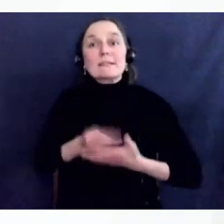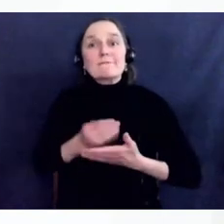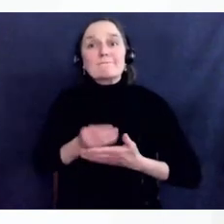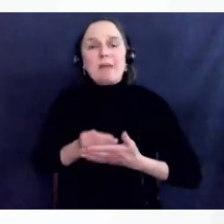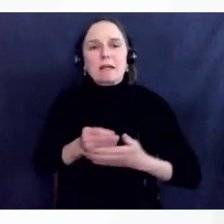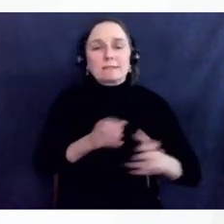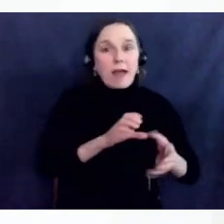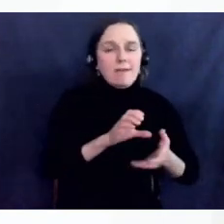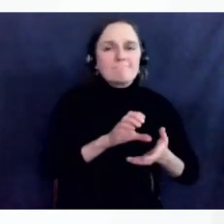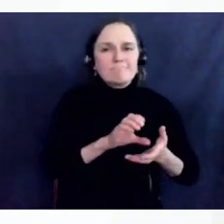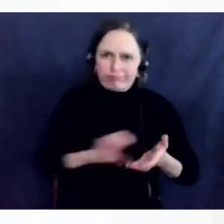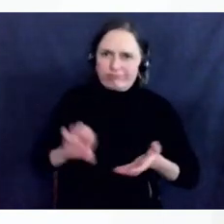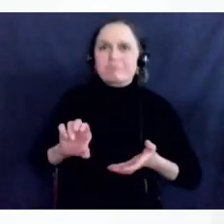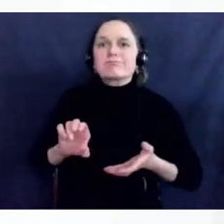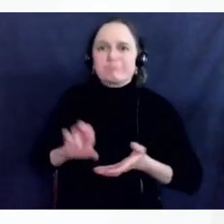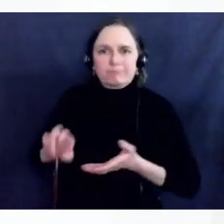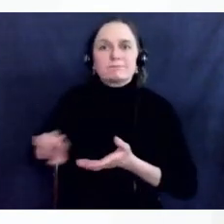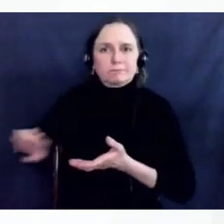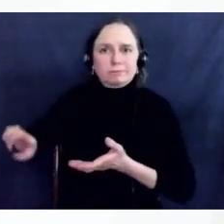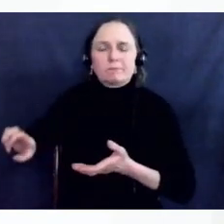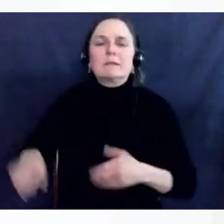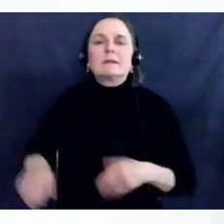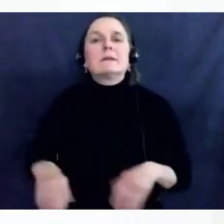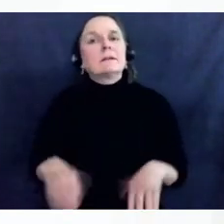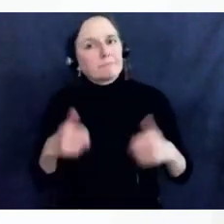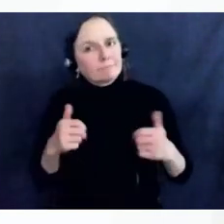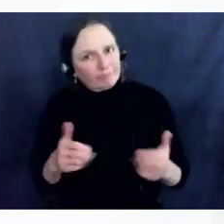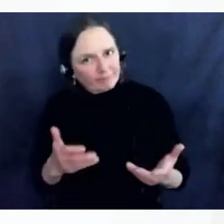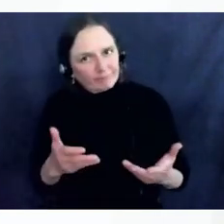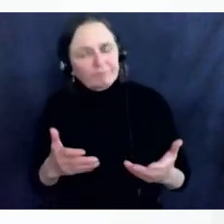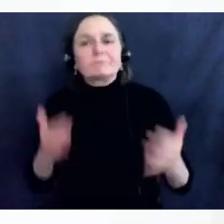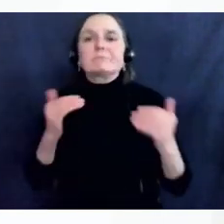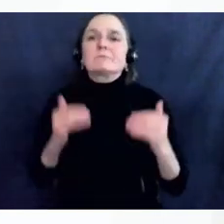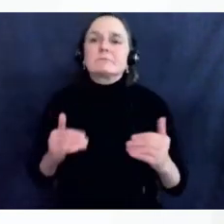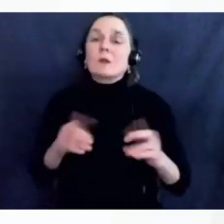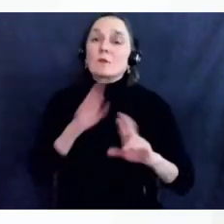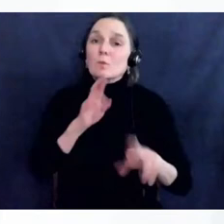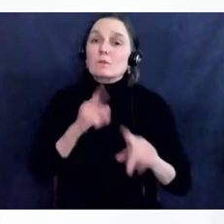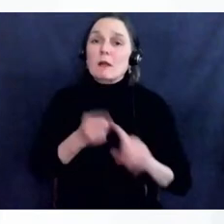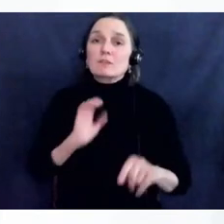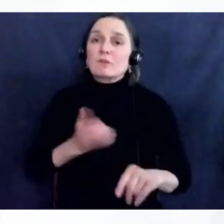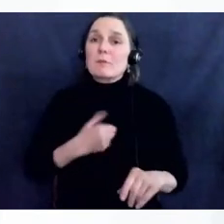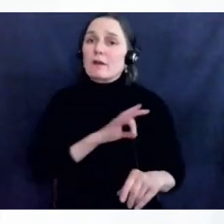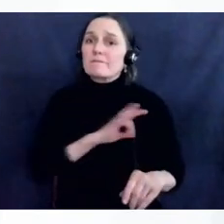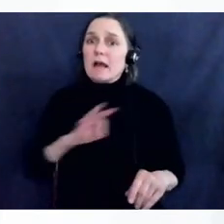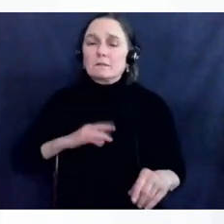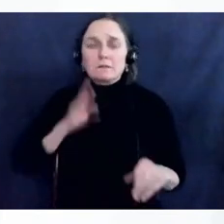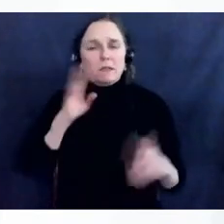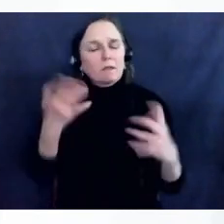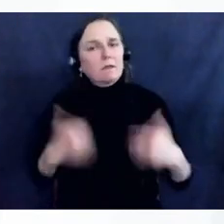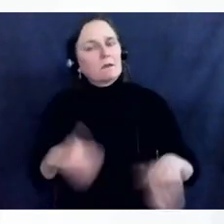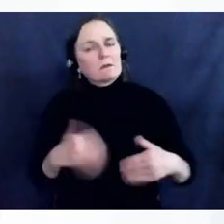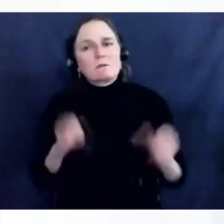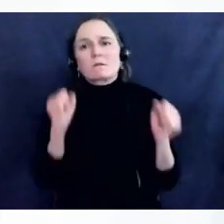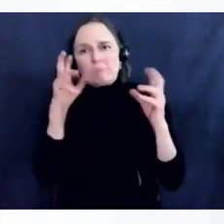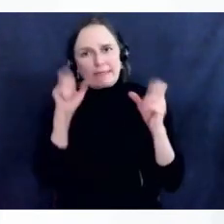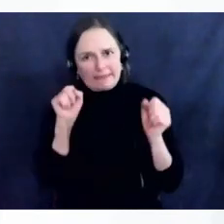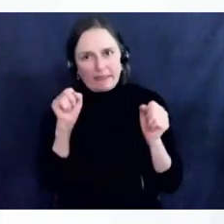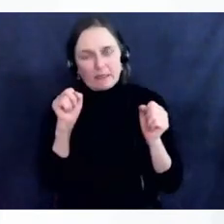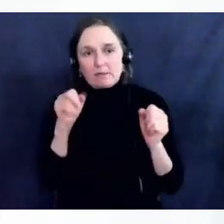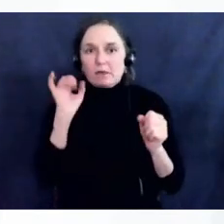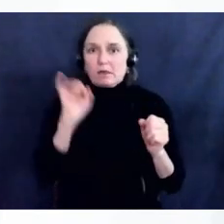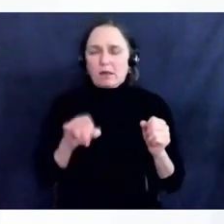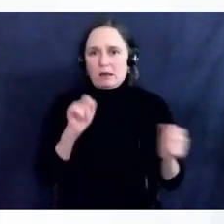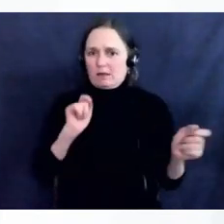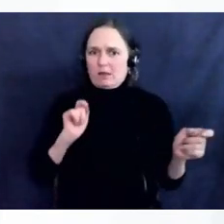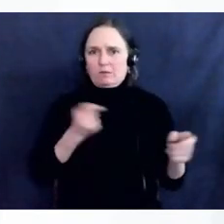been remarkable as they've shifted from remote teaching just a year ago, and we will see an example of